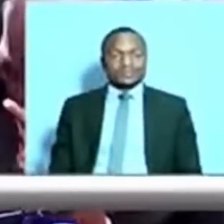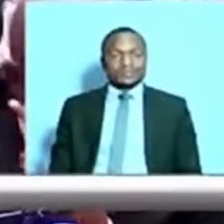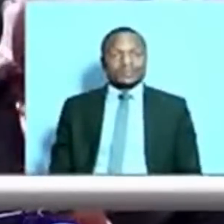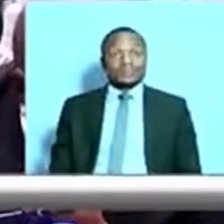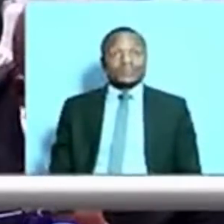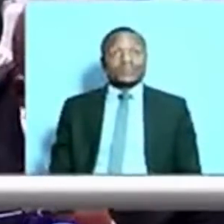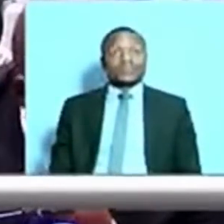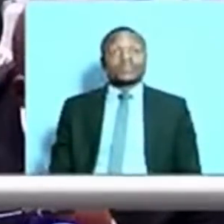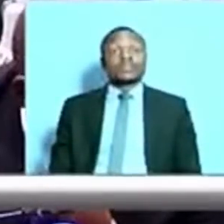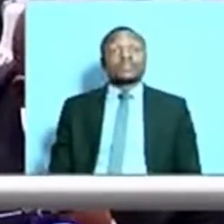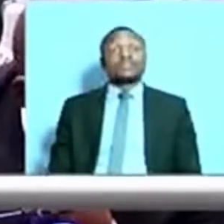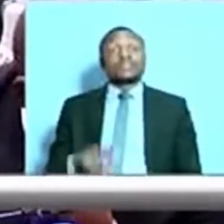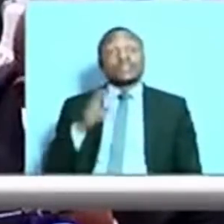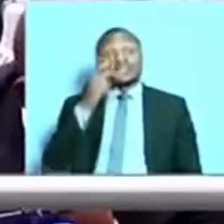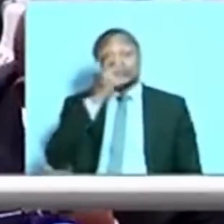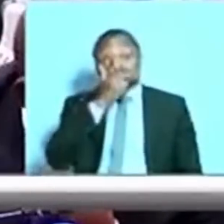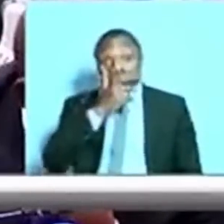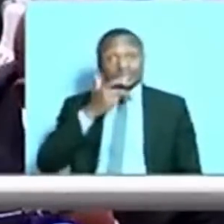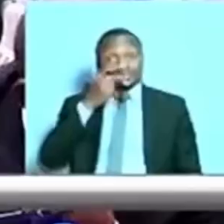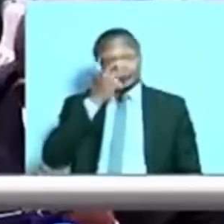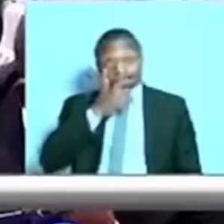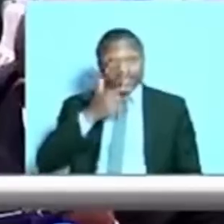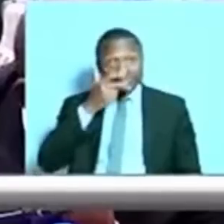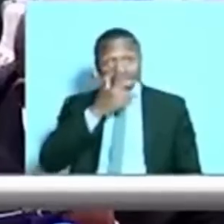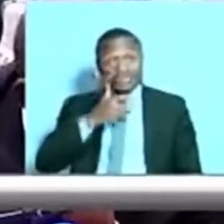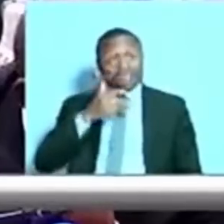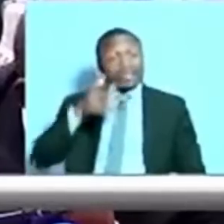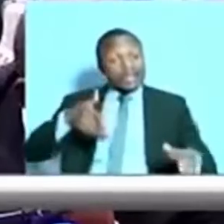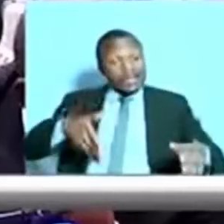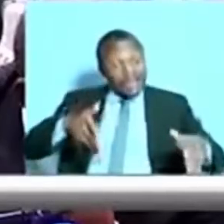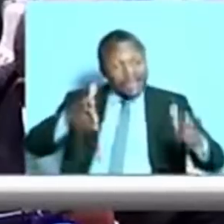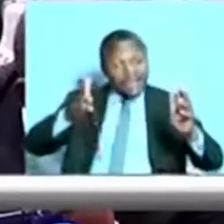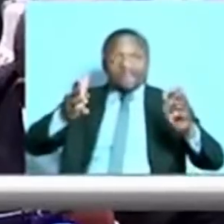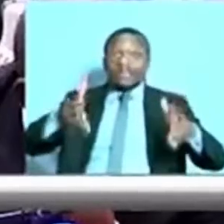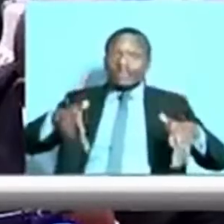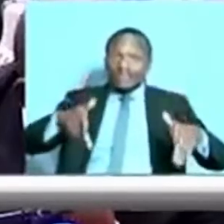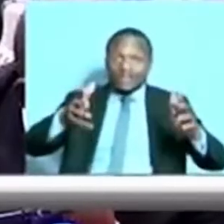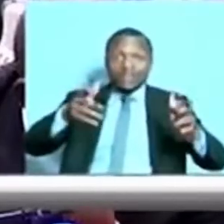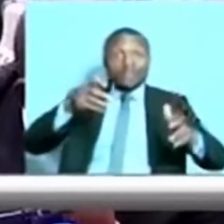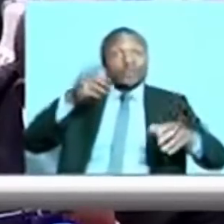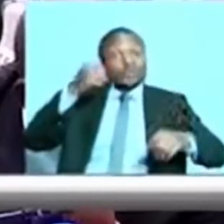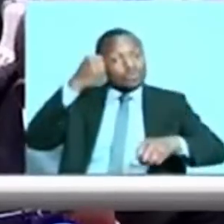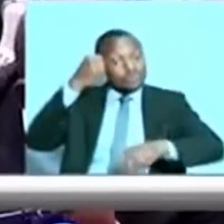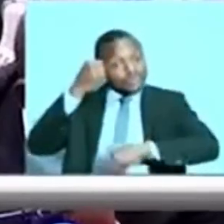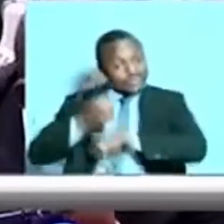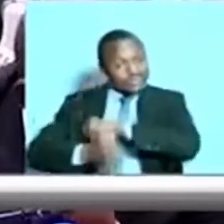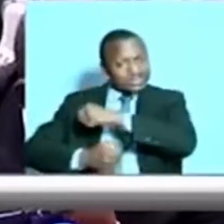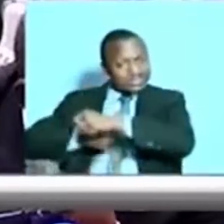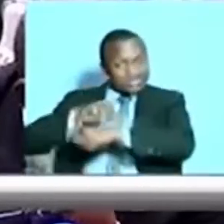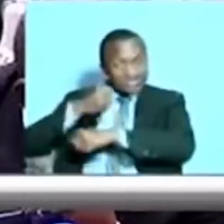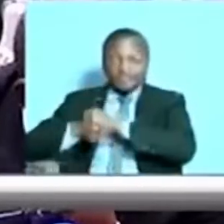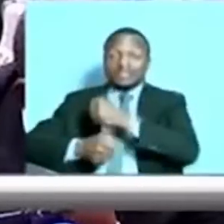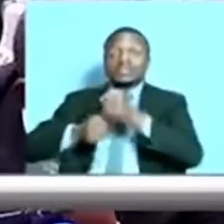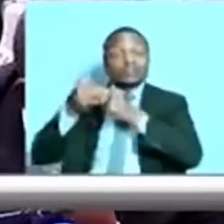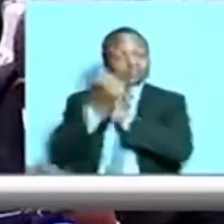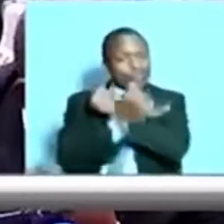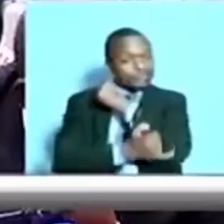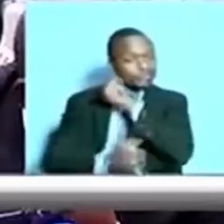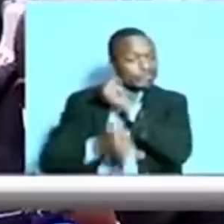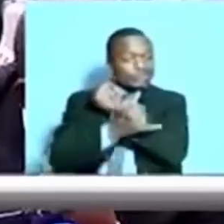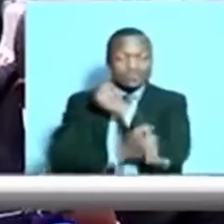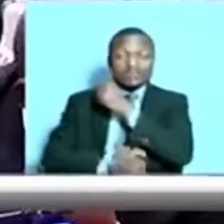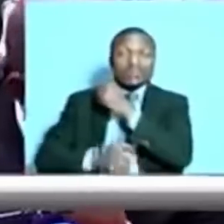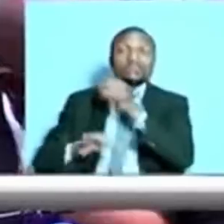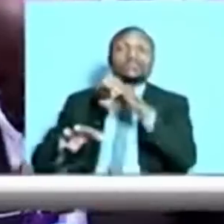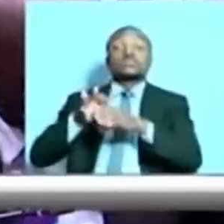the bottomless pit of intolerance that we used to suffer in this country, the bottomless pit